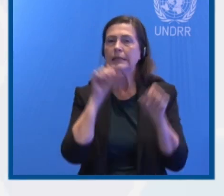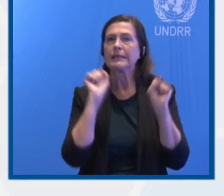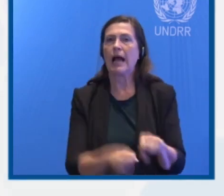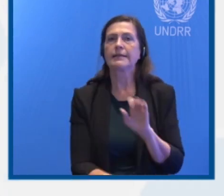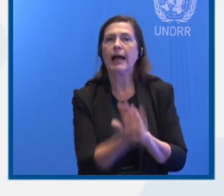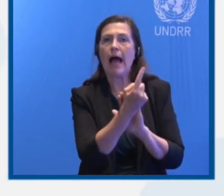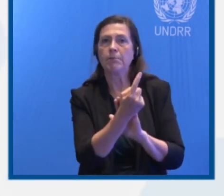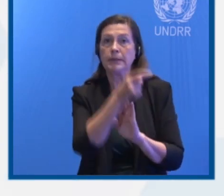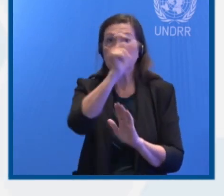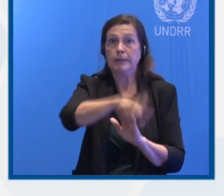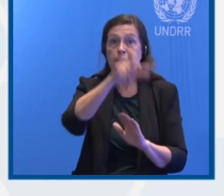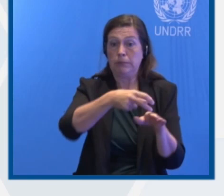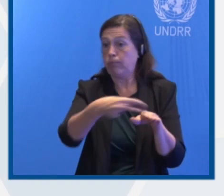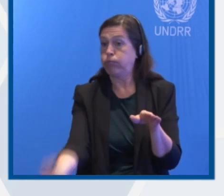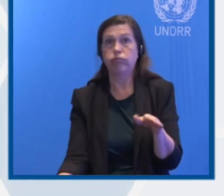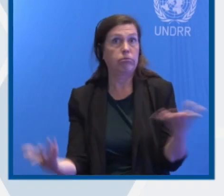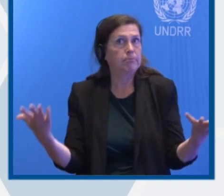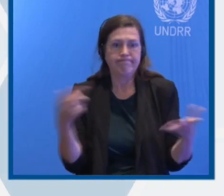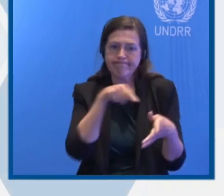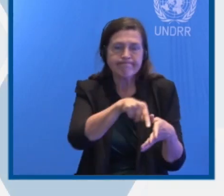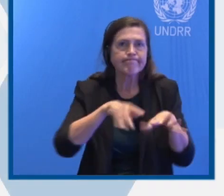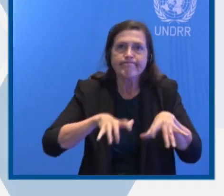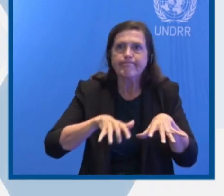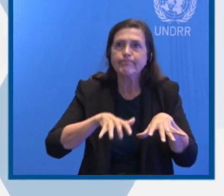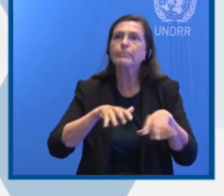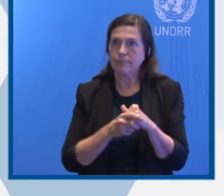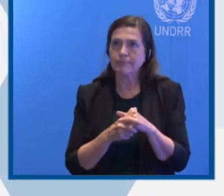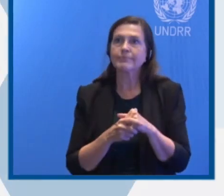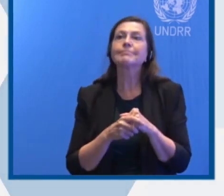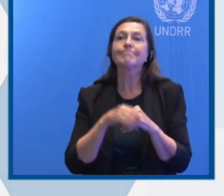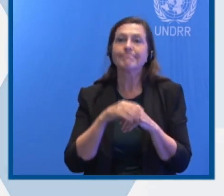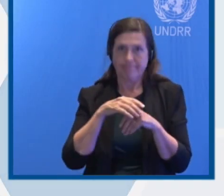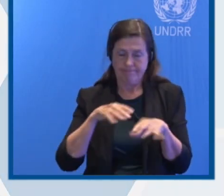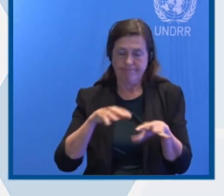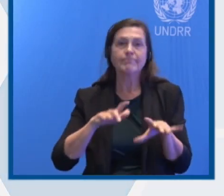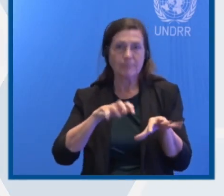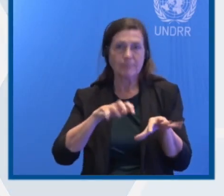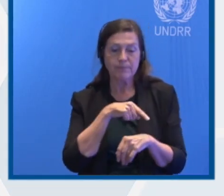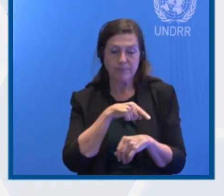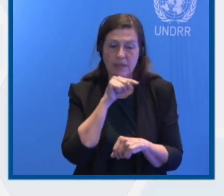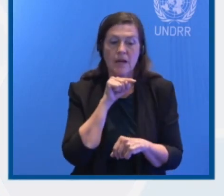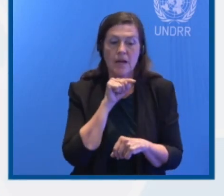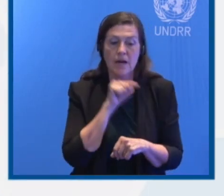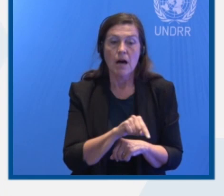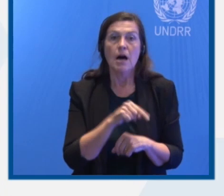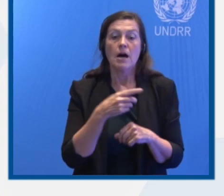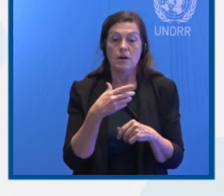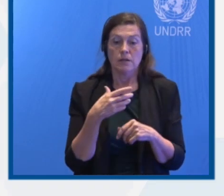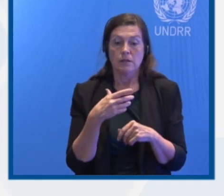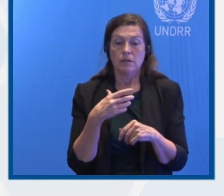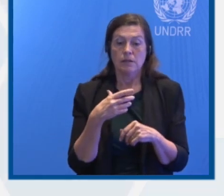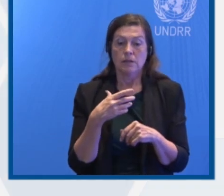And other crises, for example, like or issues like crowding